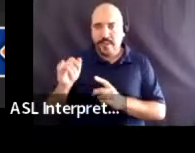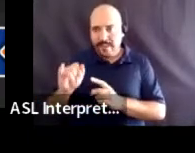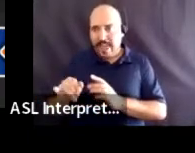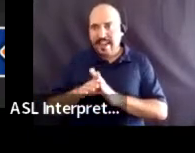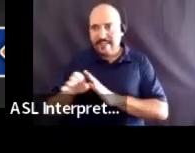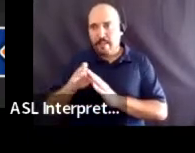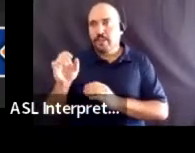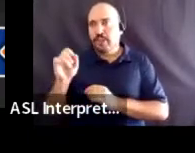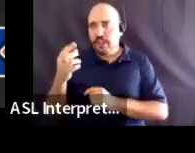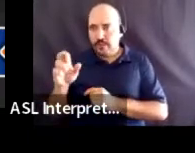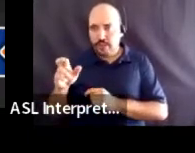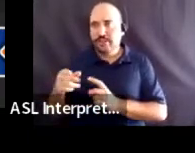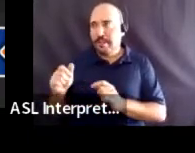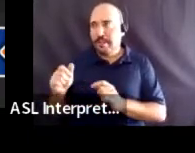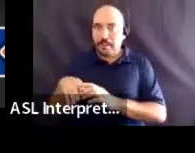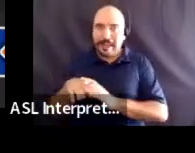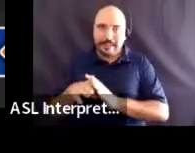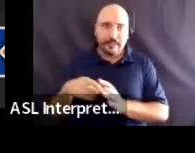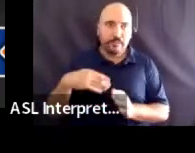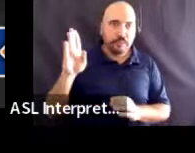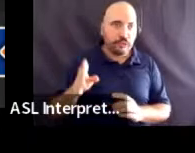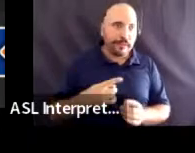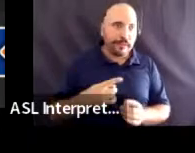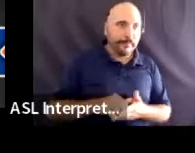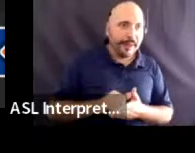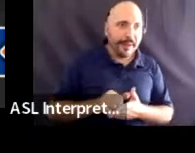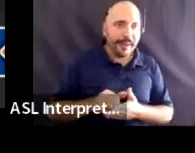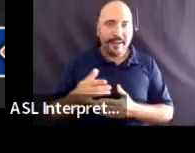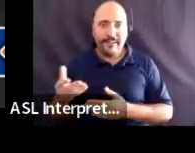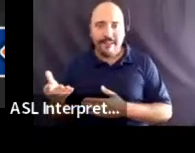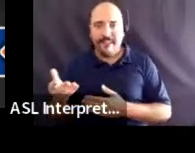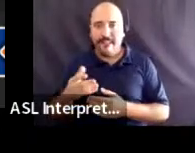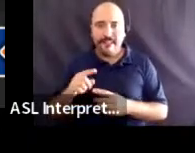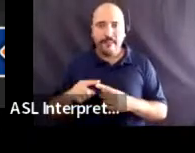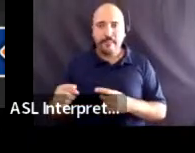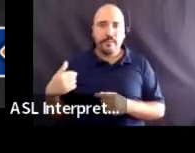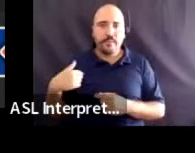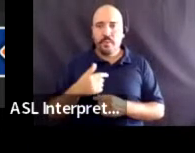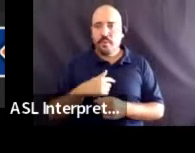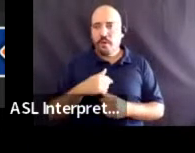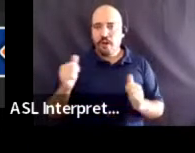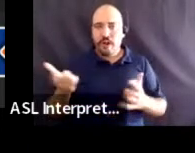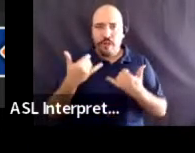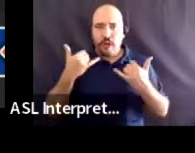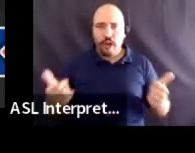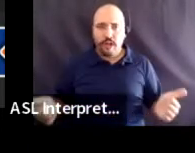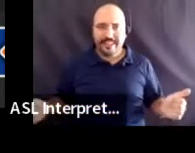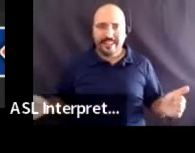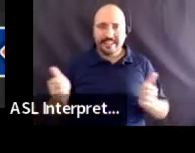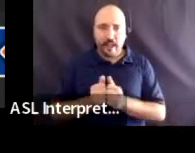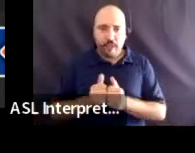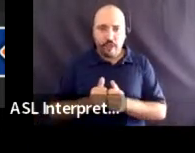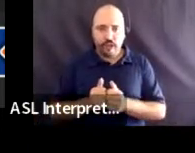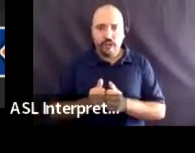able to access. And I'm in Brooklyn, they're in Manhattan, but we're all on the call together and